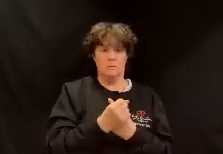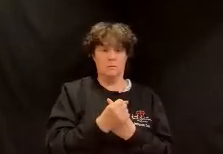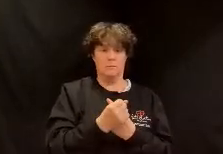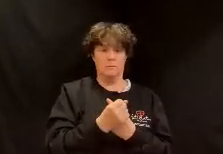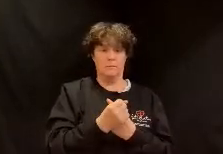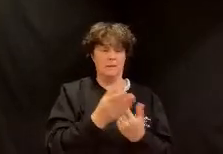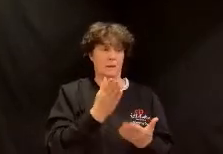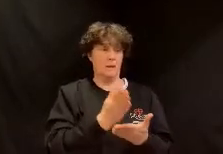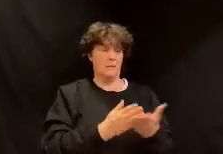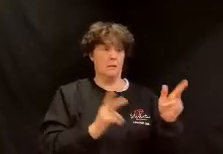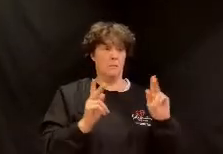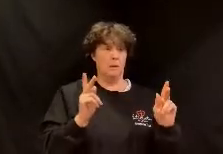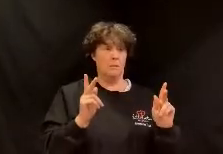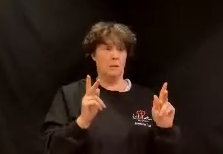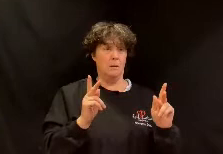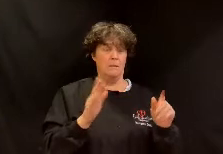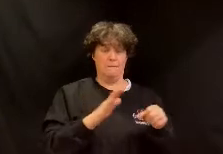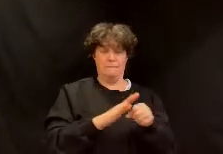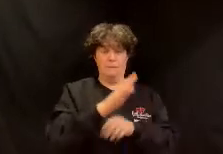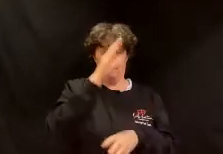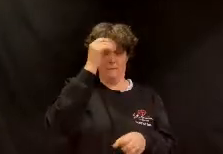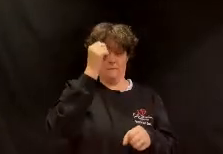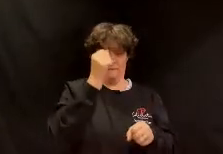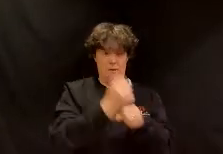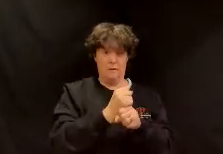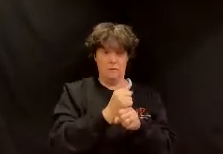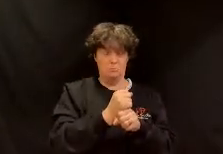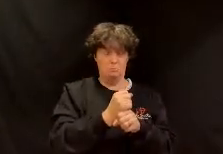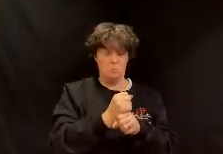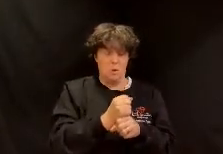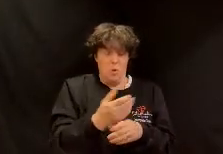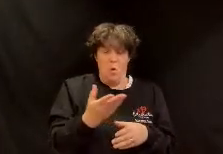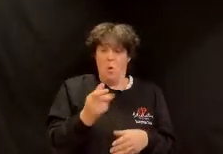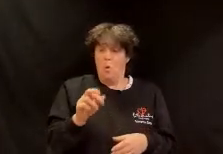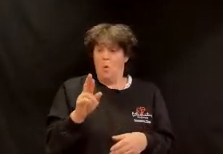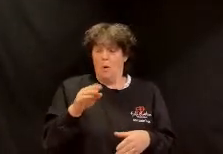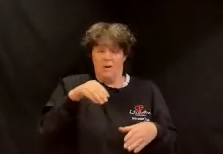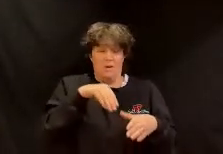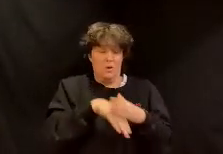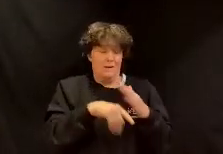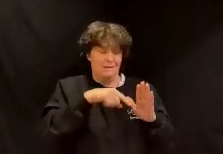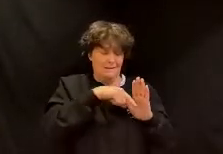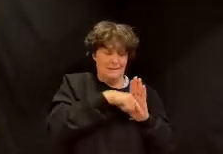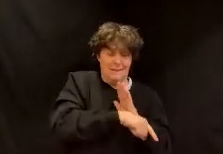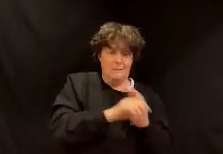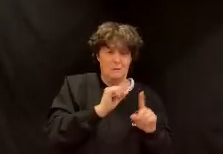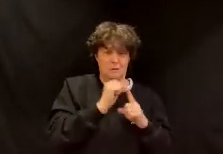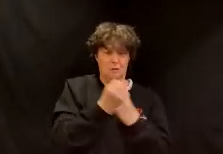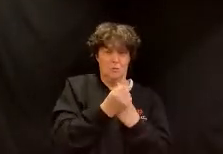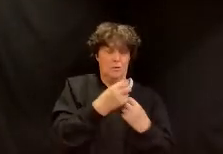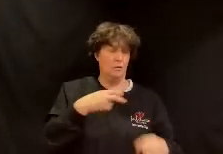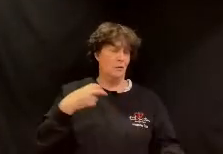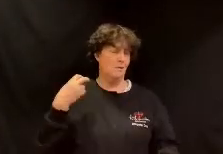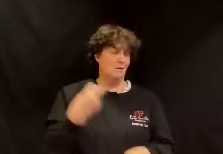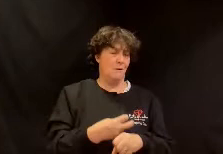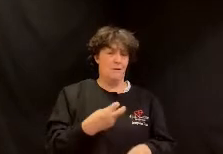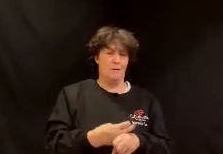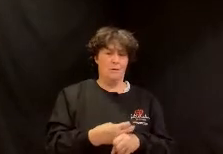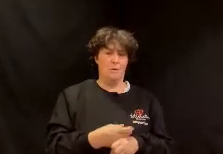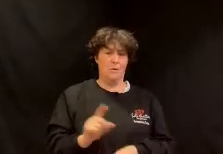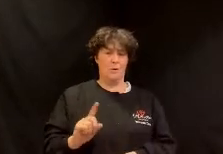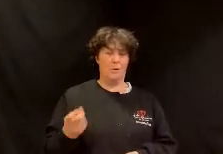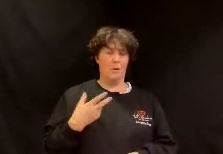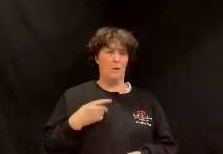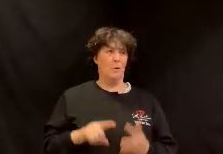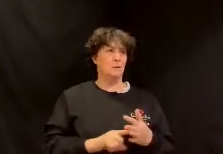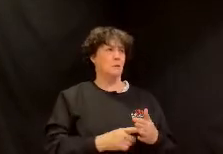guys in this room are facing, I know you are, you're facing situations that are really deep and are hard. Where do I even